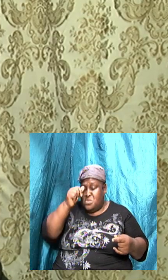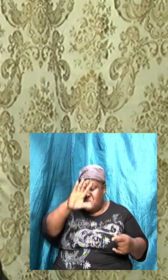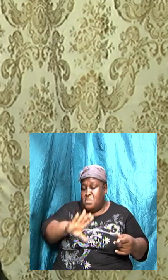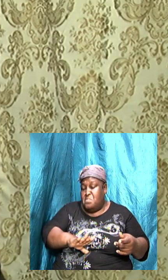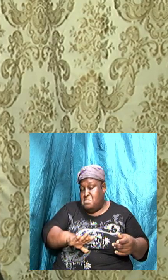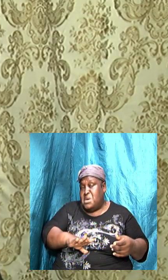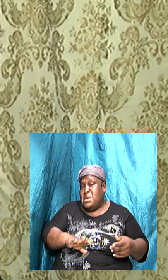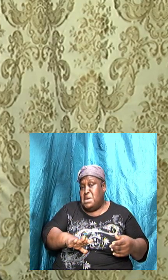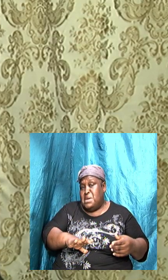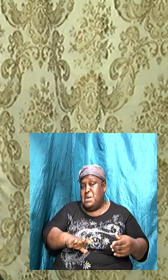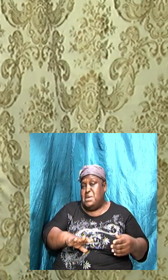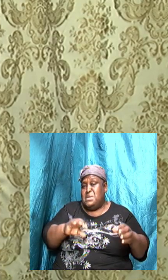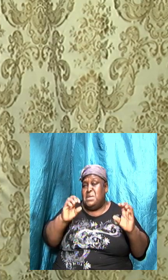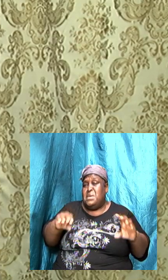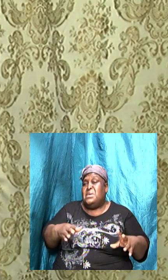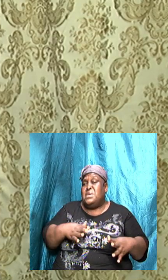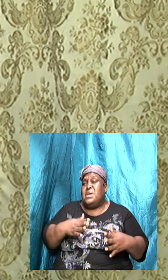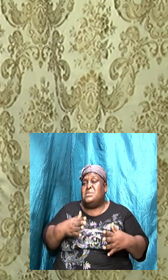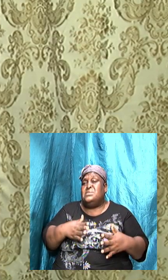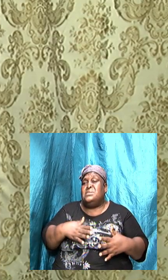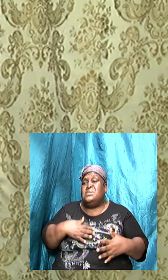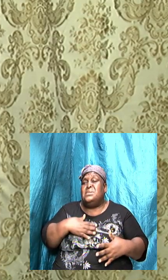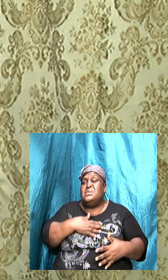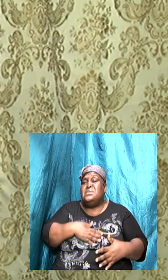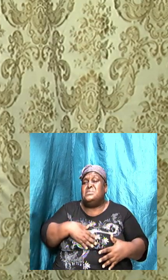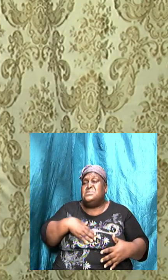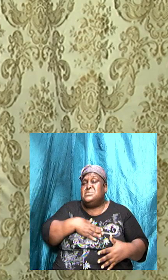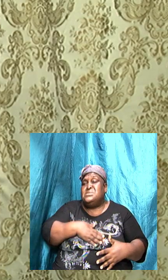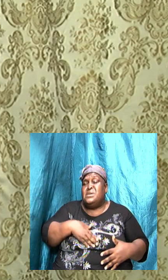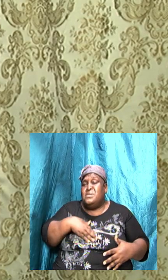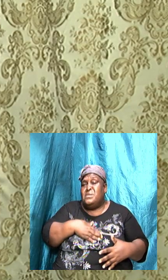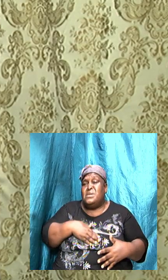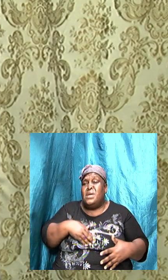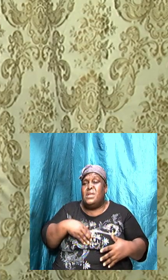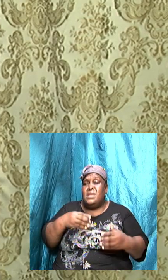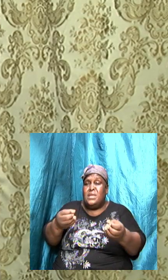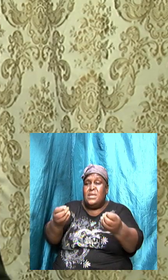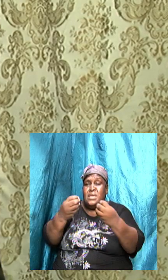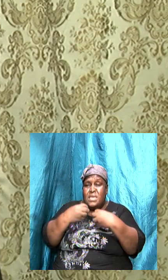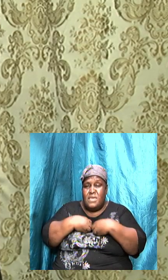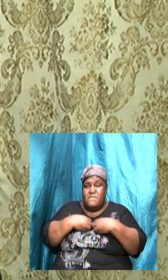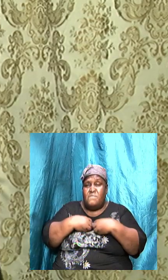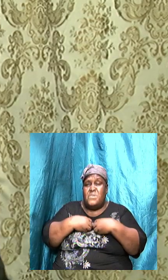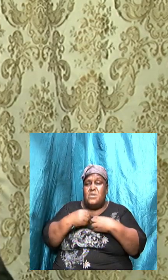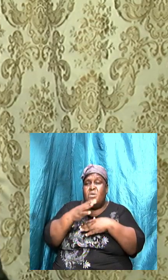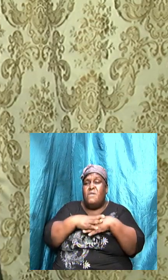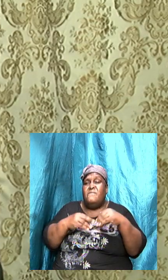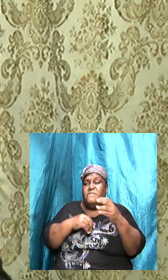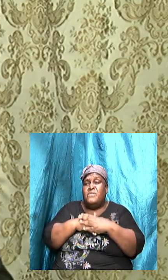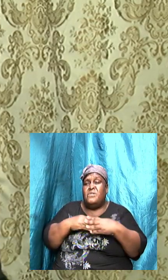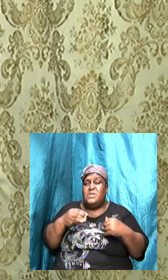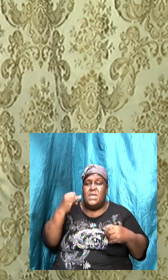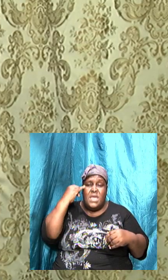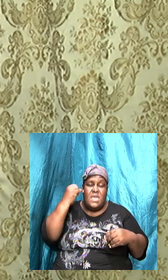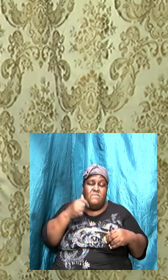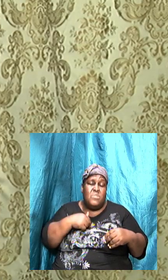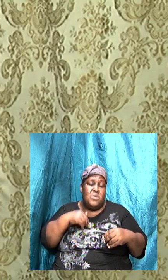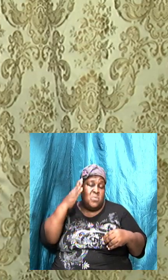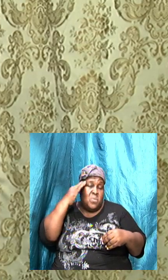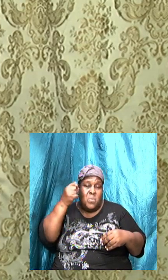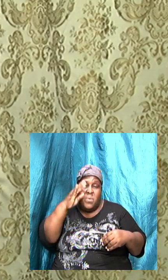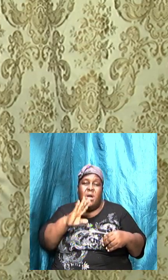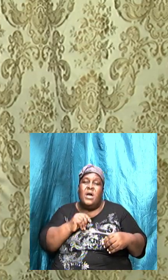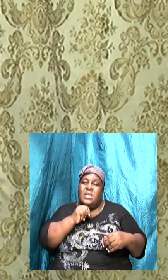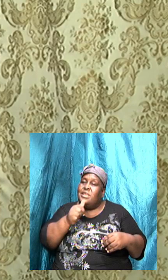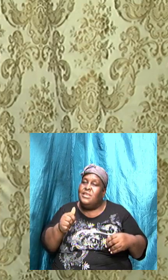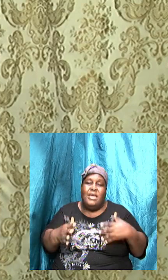sympathize and give me comfort if I know that God is not happy with the things that I am doing. And